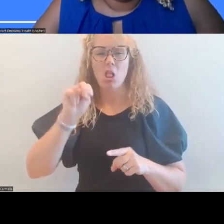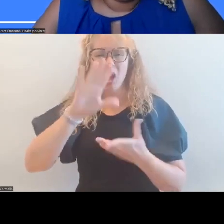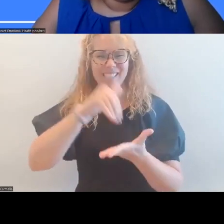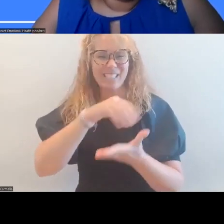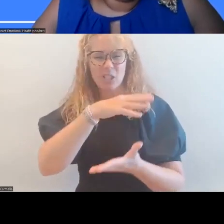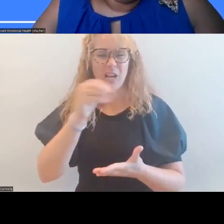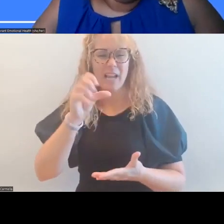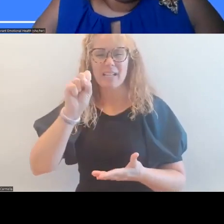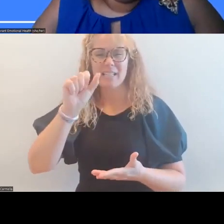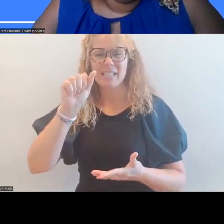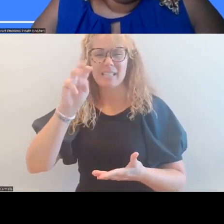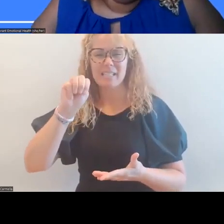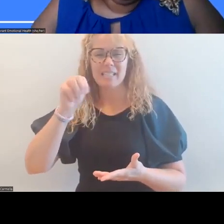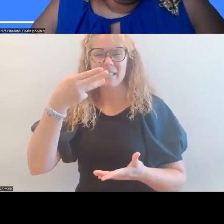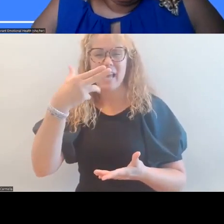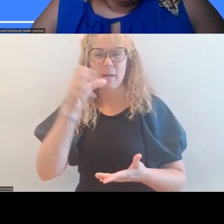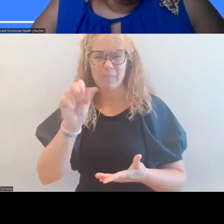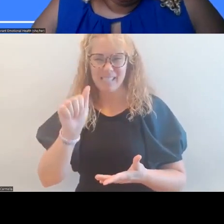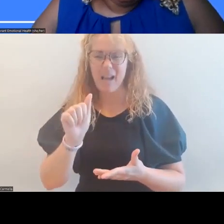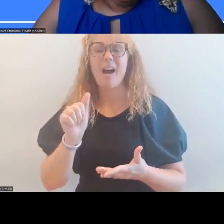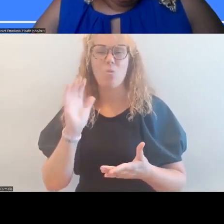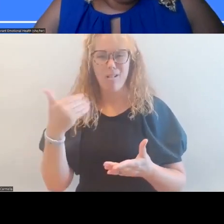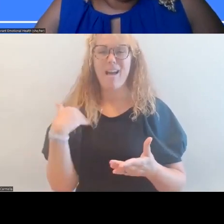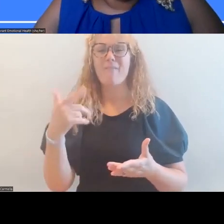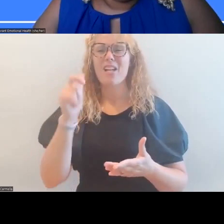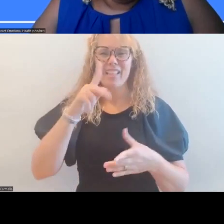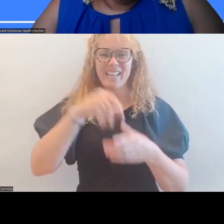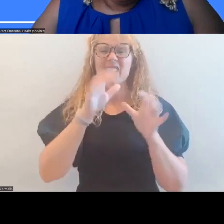great webinar to check out. The link will be in the chat.